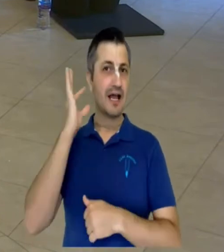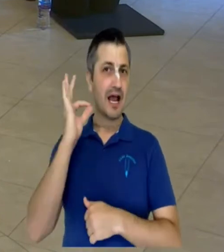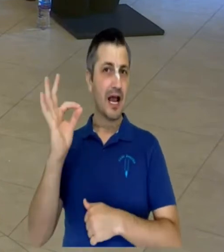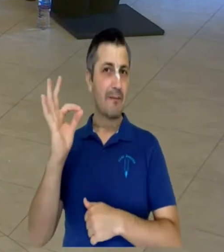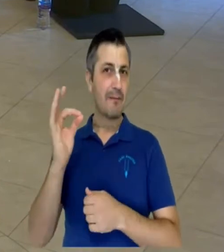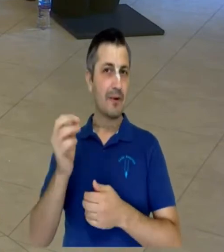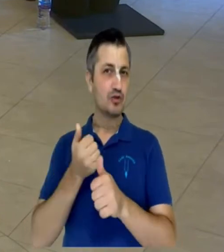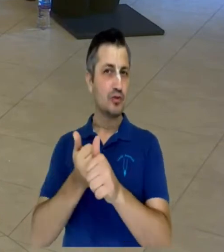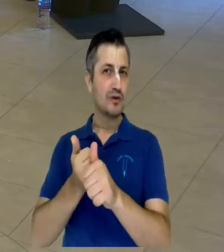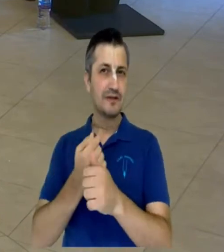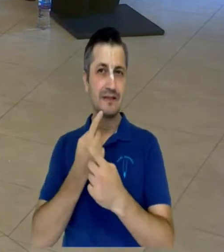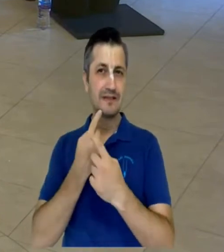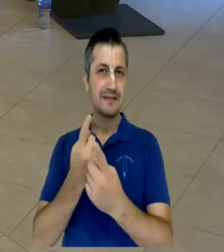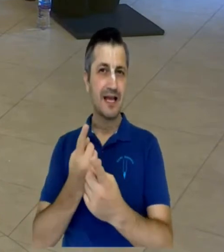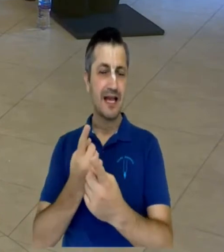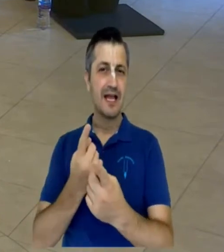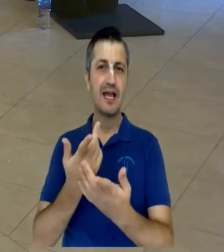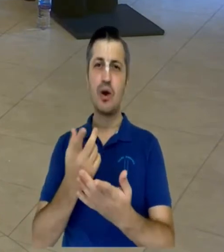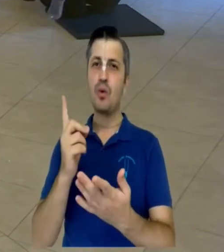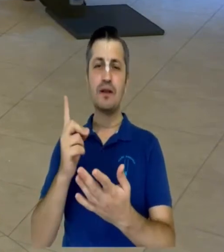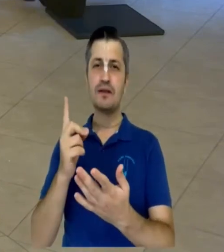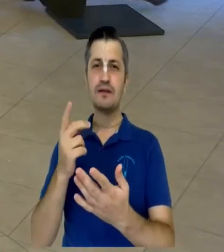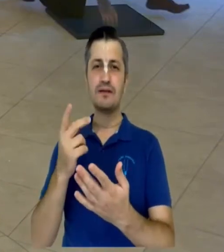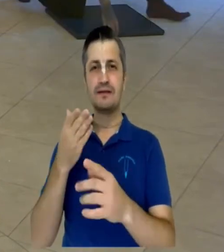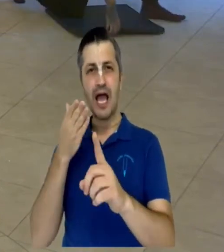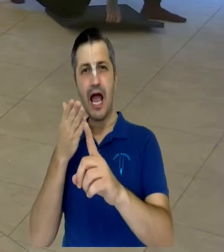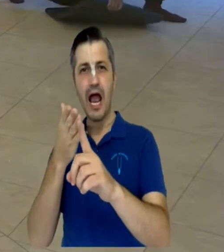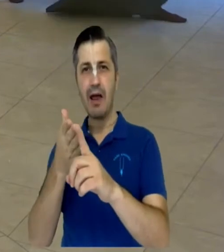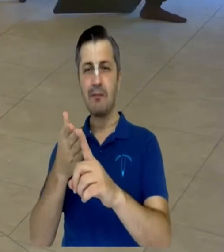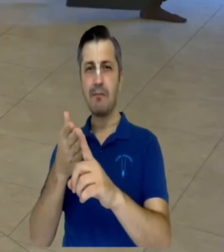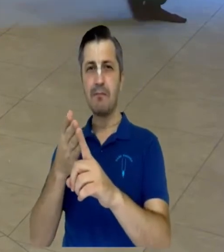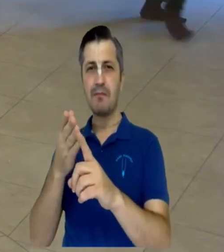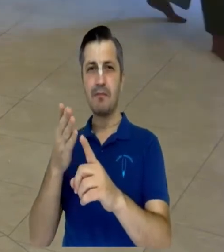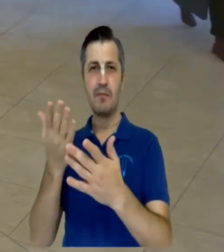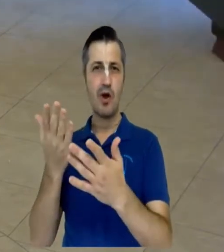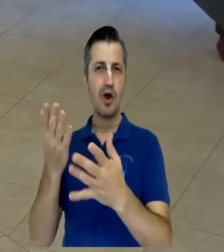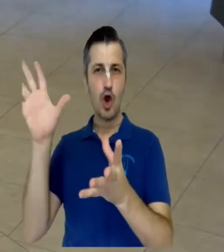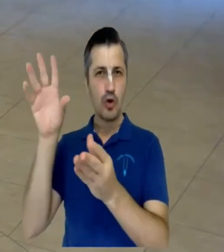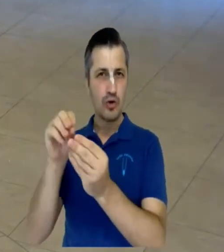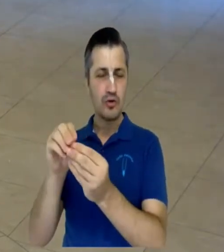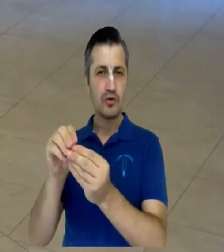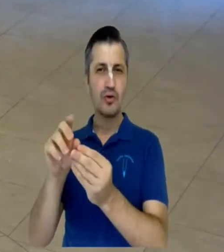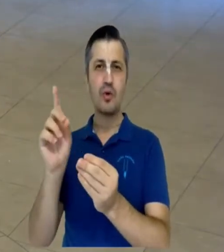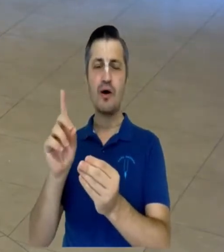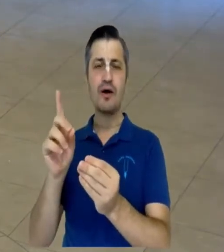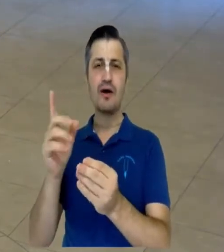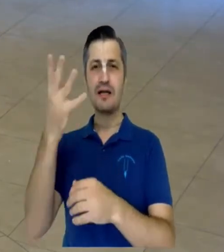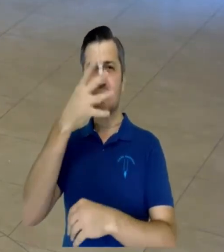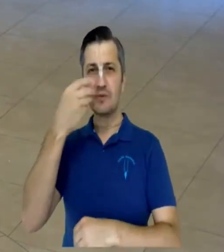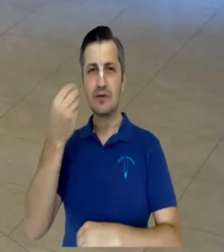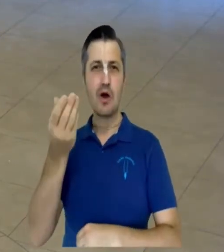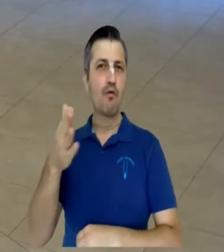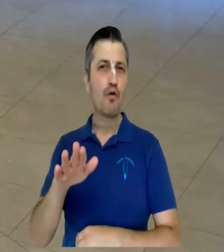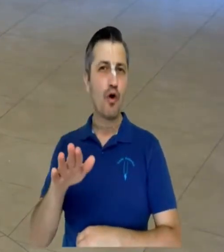is the ultimate source of the spiritual souls, who is the ultimate source